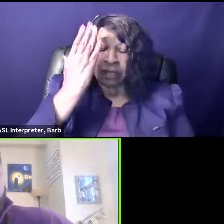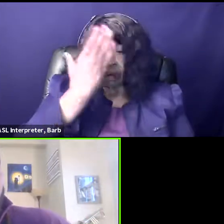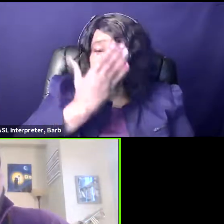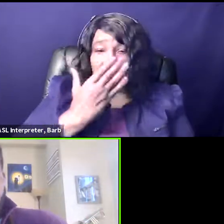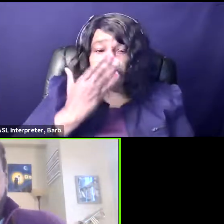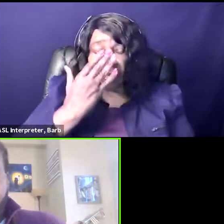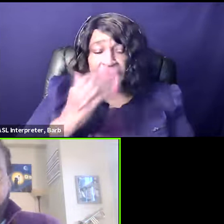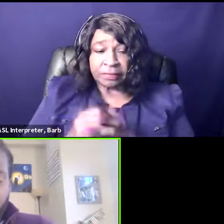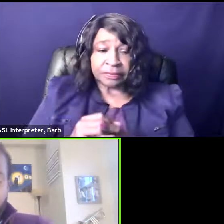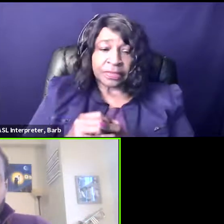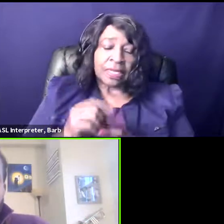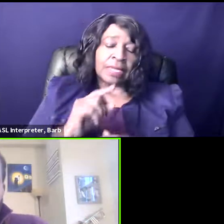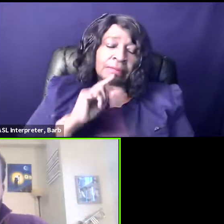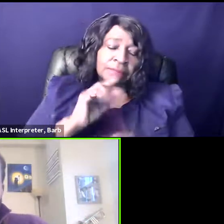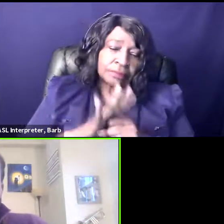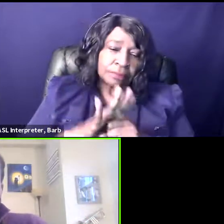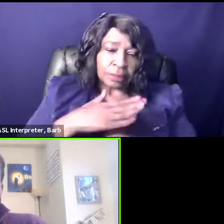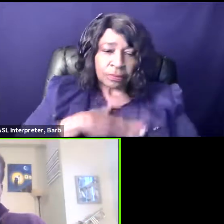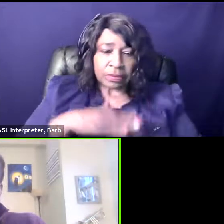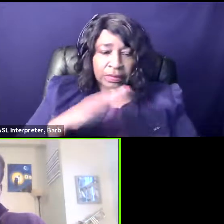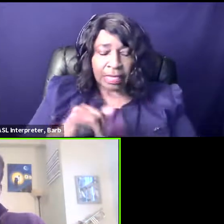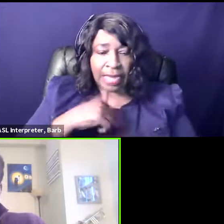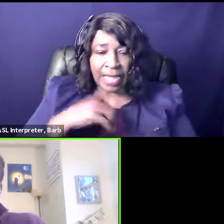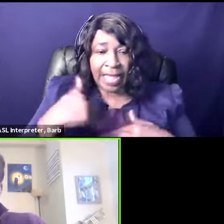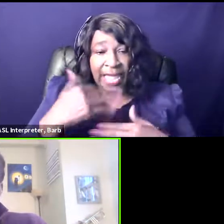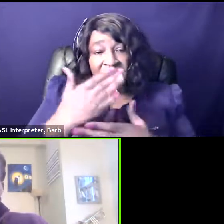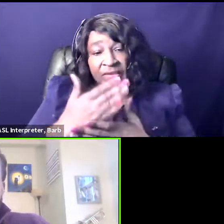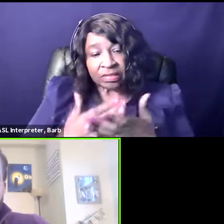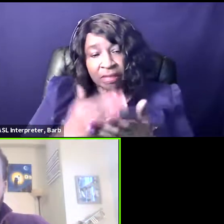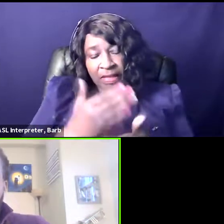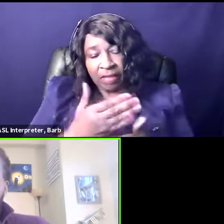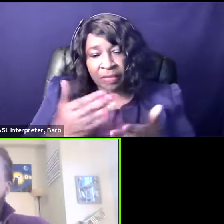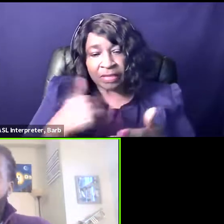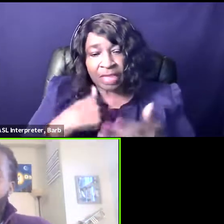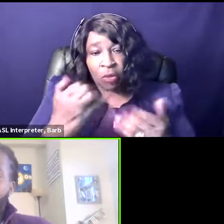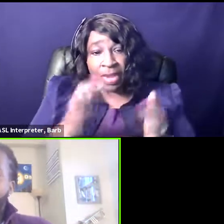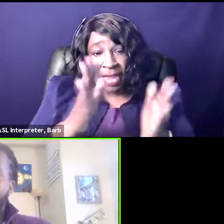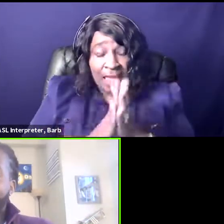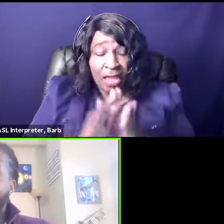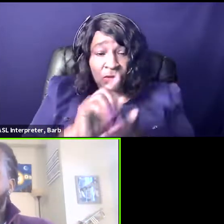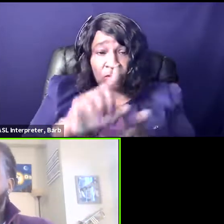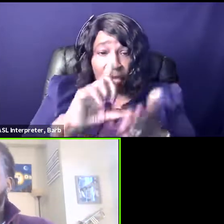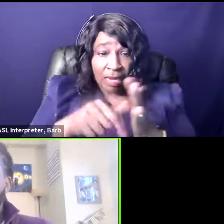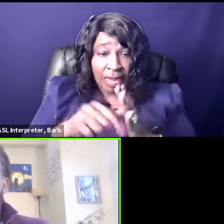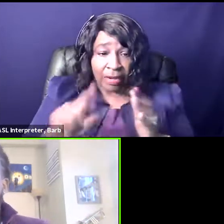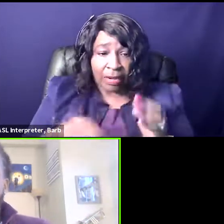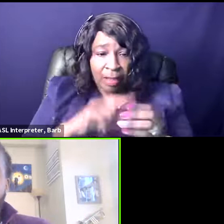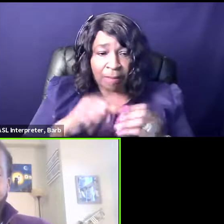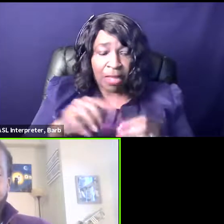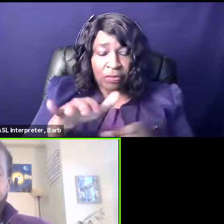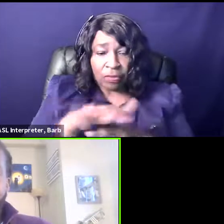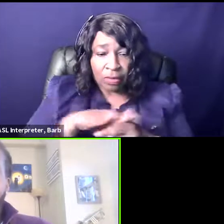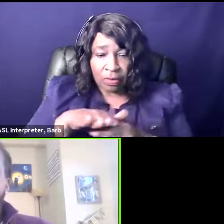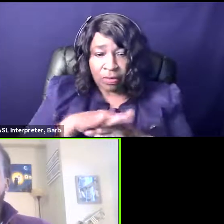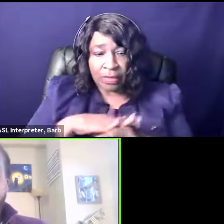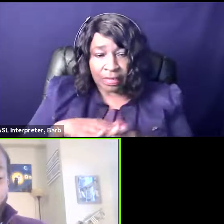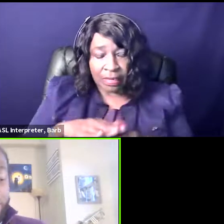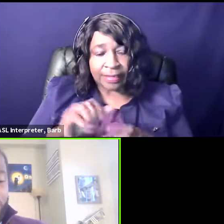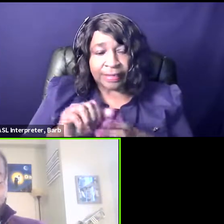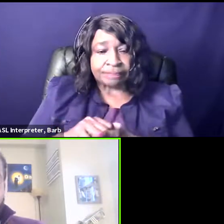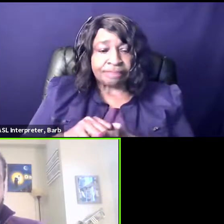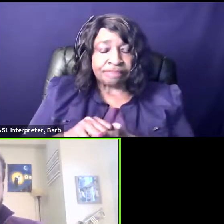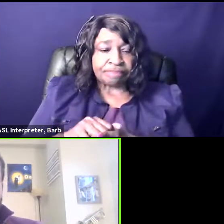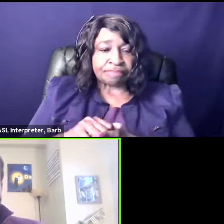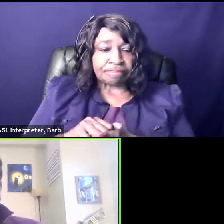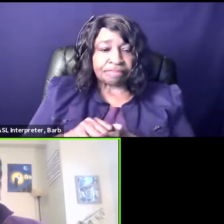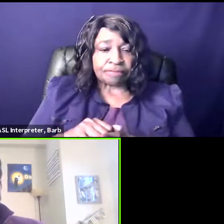I definitely appreciate that. I have some things that I want to ask you later a bit about, like, the localized approach to this. But one